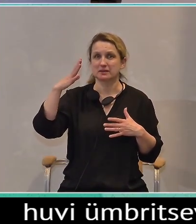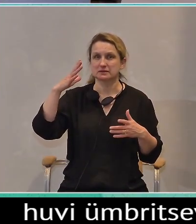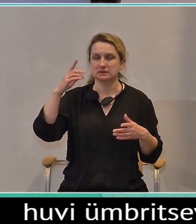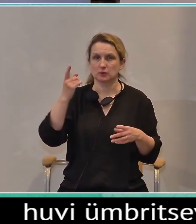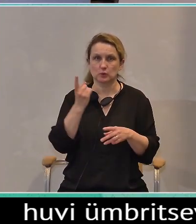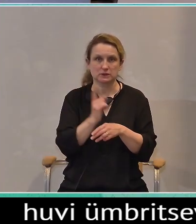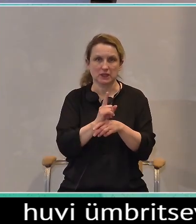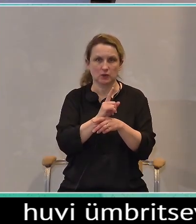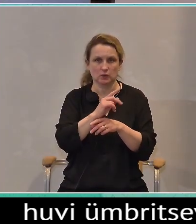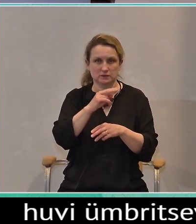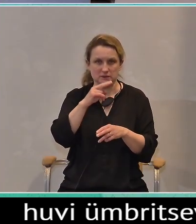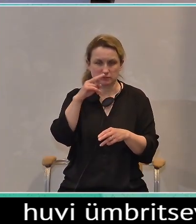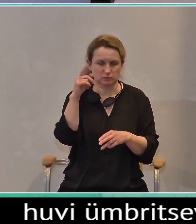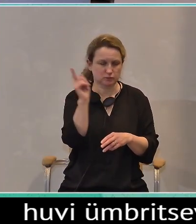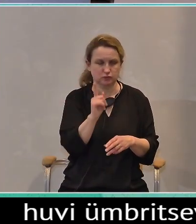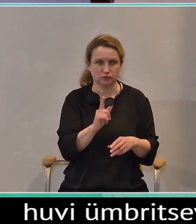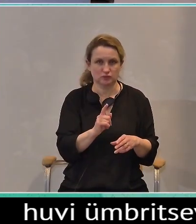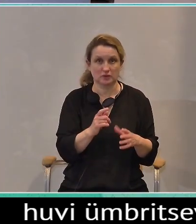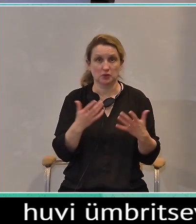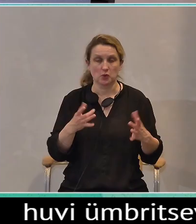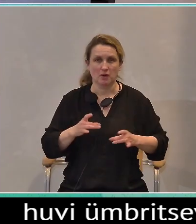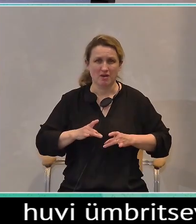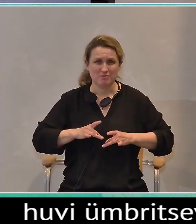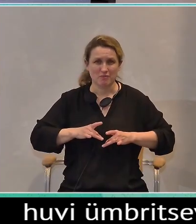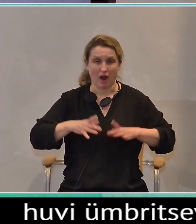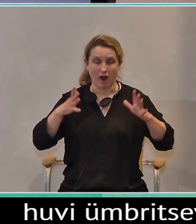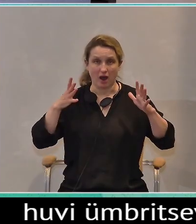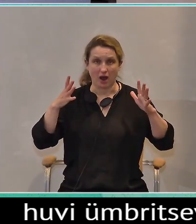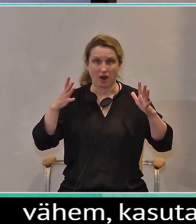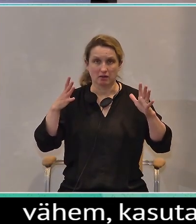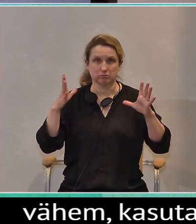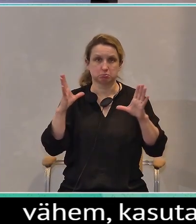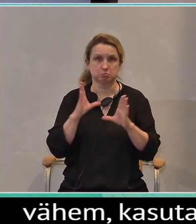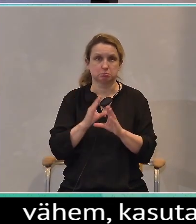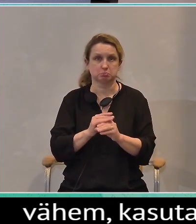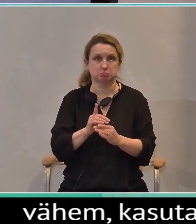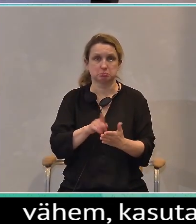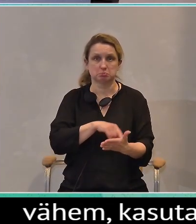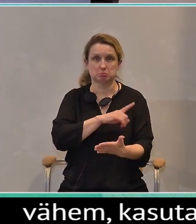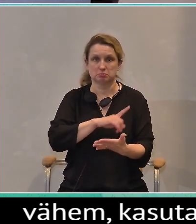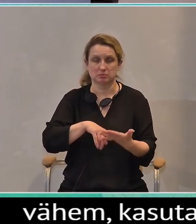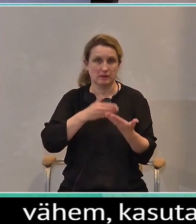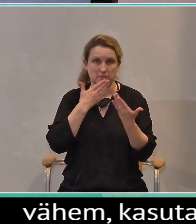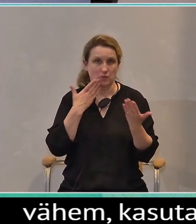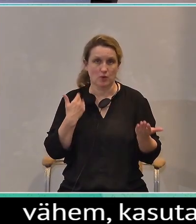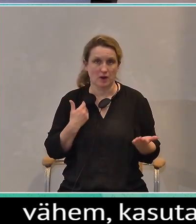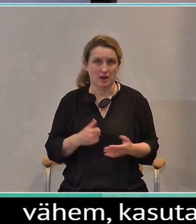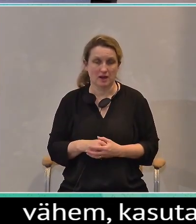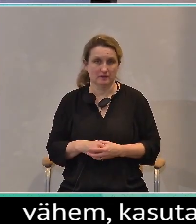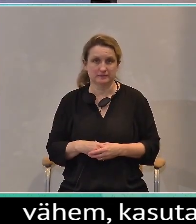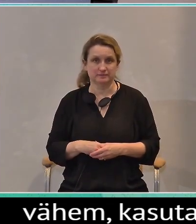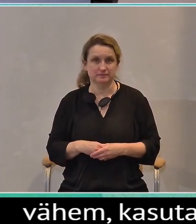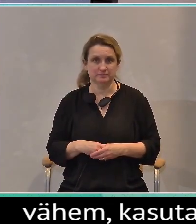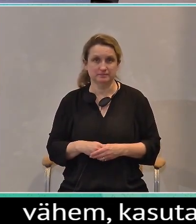she could switch from sunny to stormy in a heartbeat, I would say the